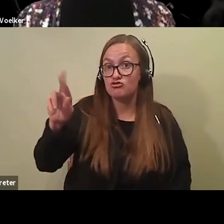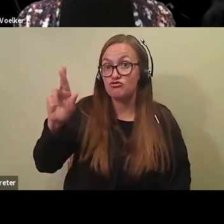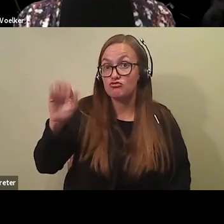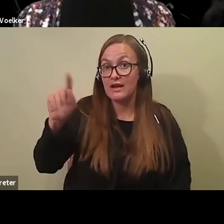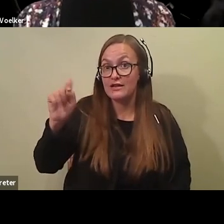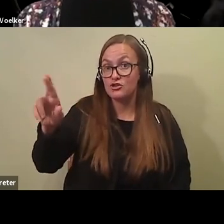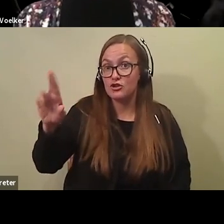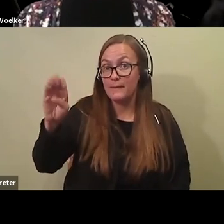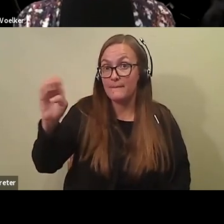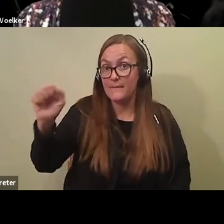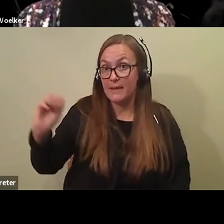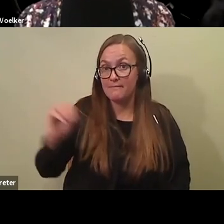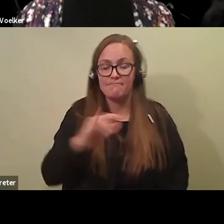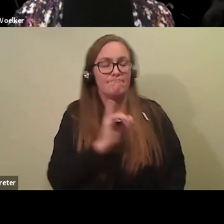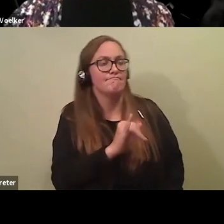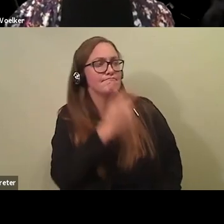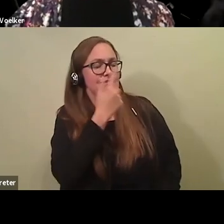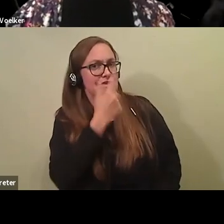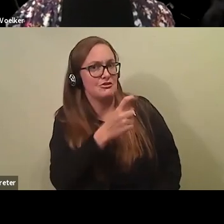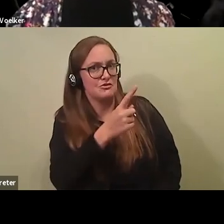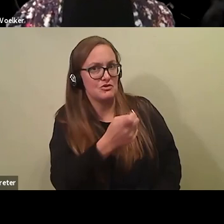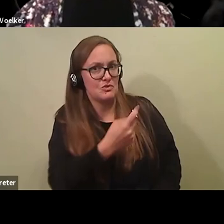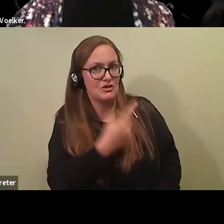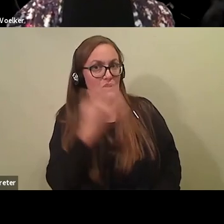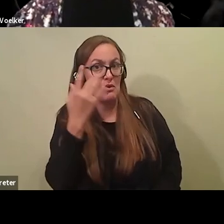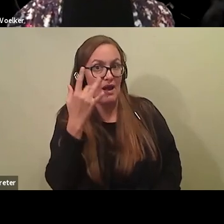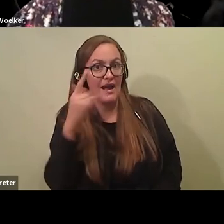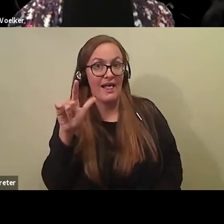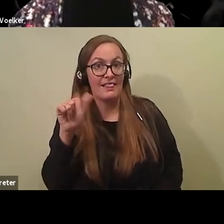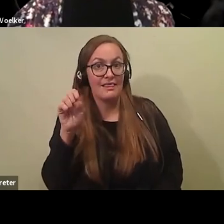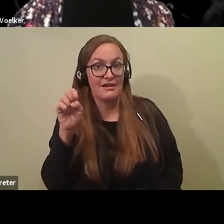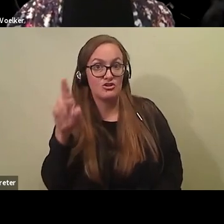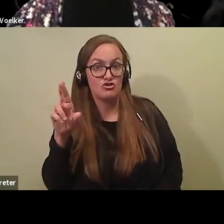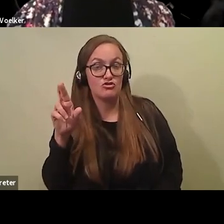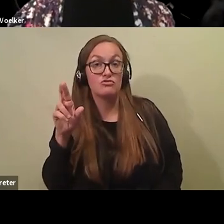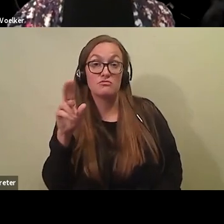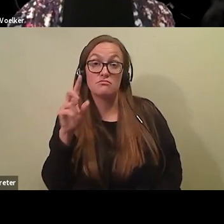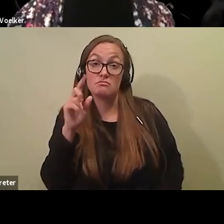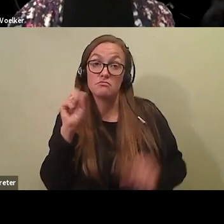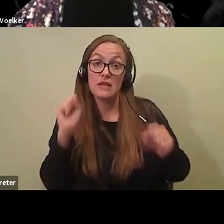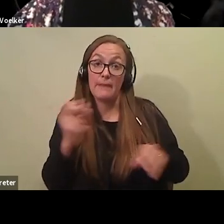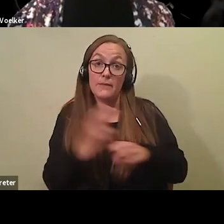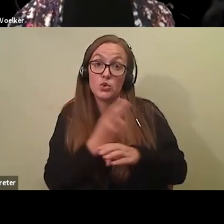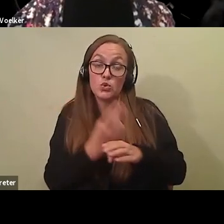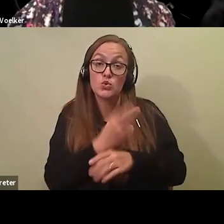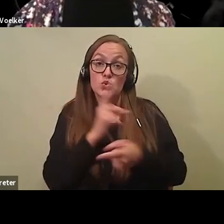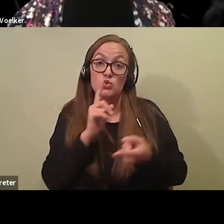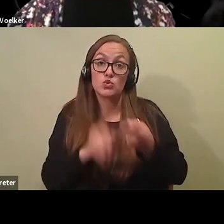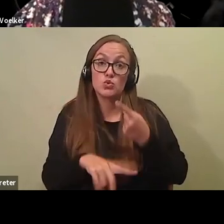Wow, that's a very interesting question because lasers are certainly used to